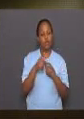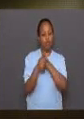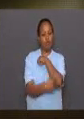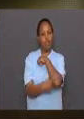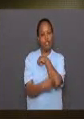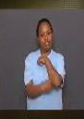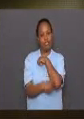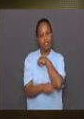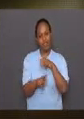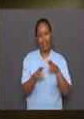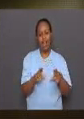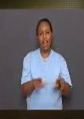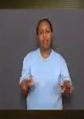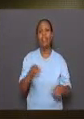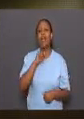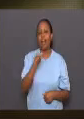political unrest.